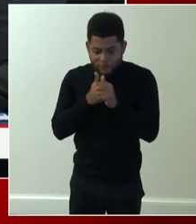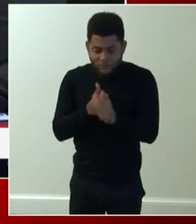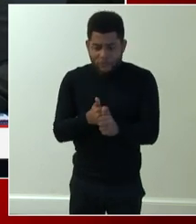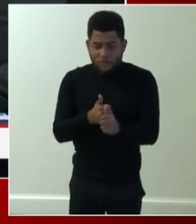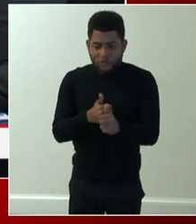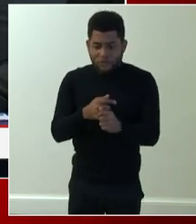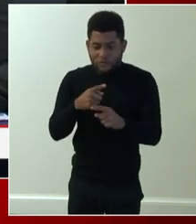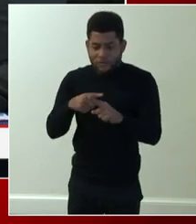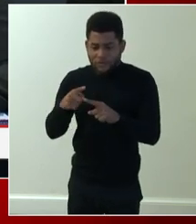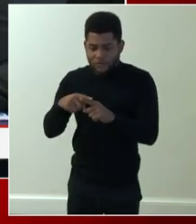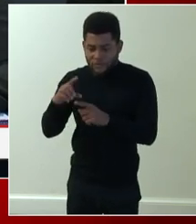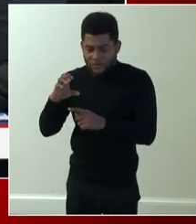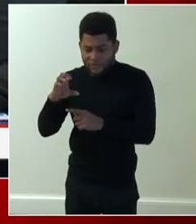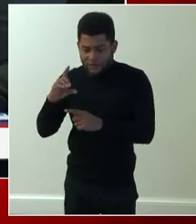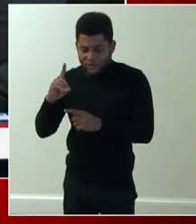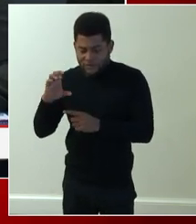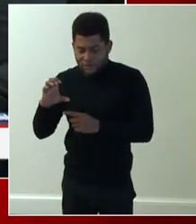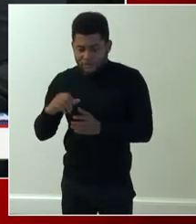well.